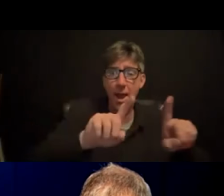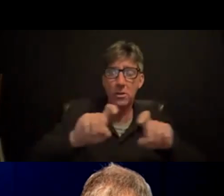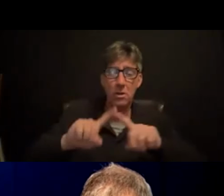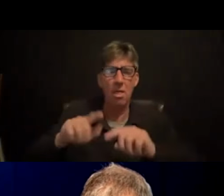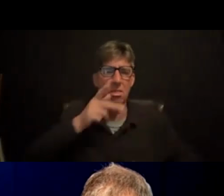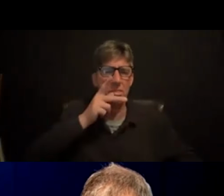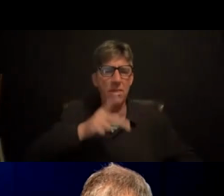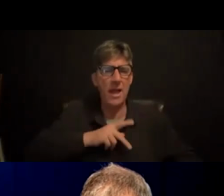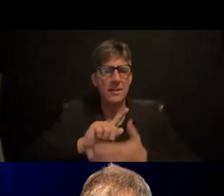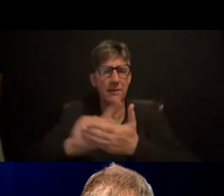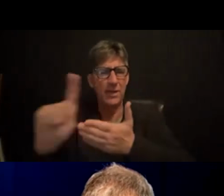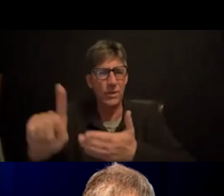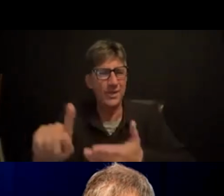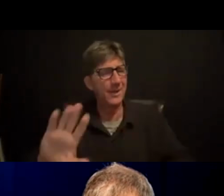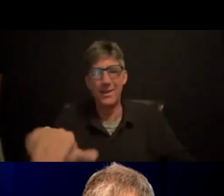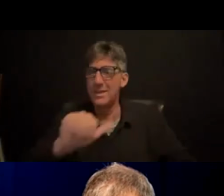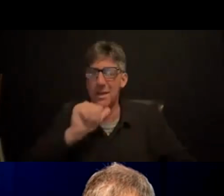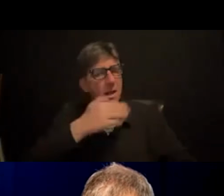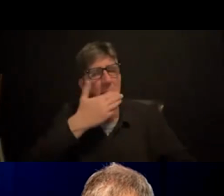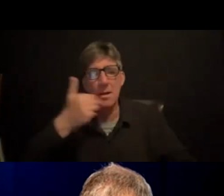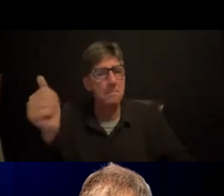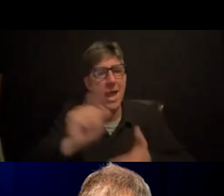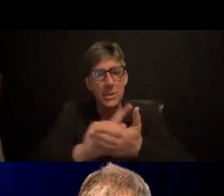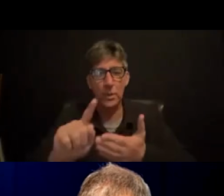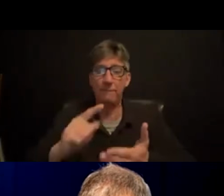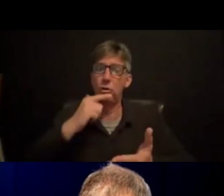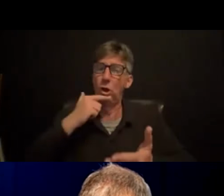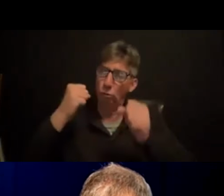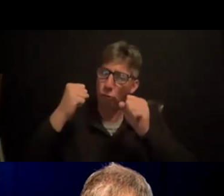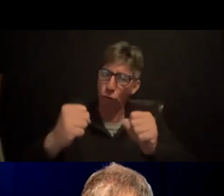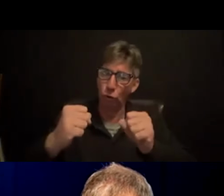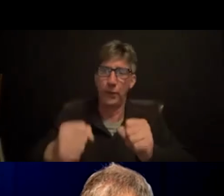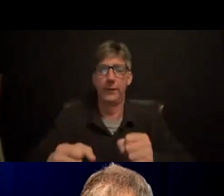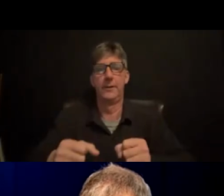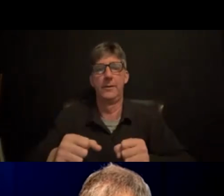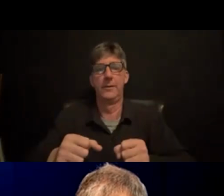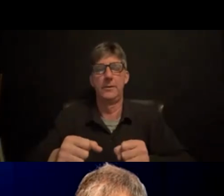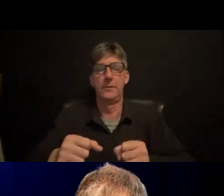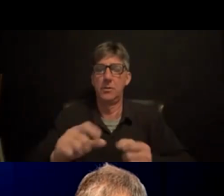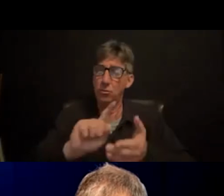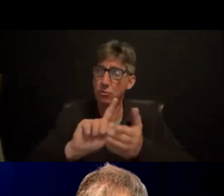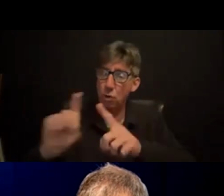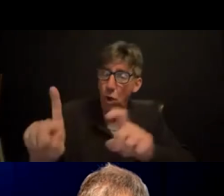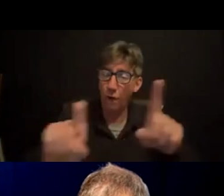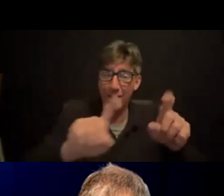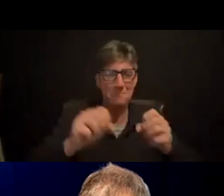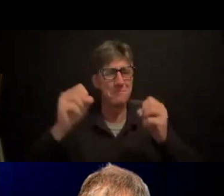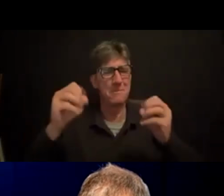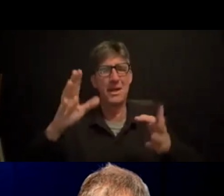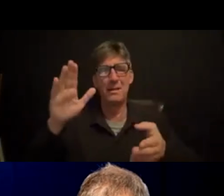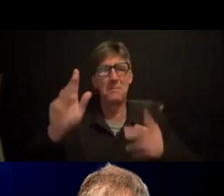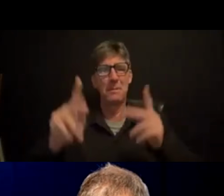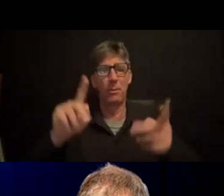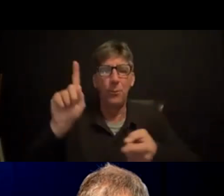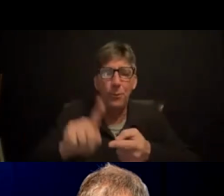not probably the best week to get a good survey, as, you know, a lot of less people were using the train during that period of time, maybe